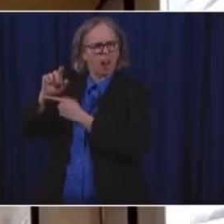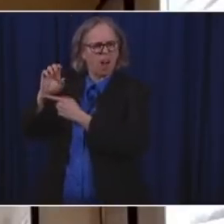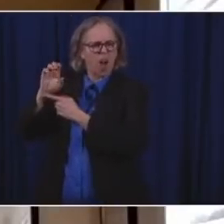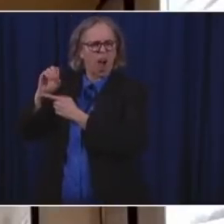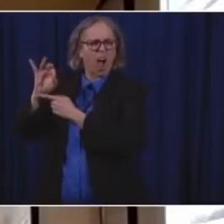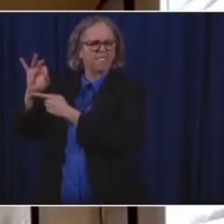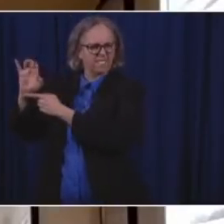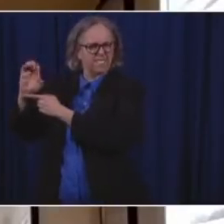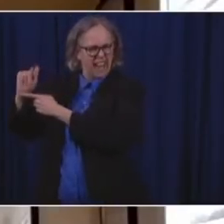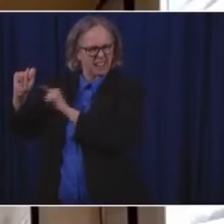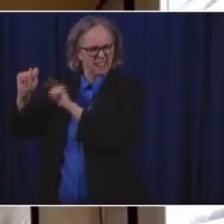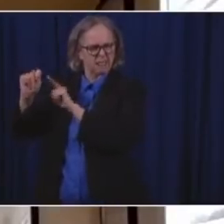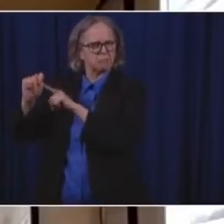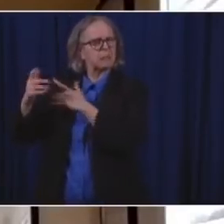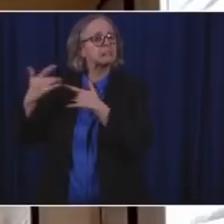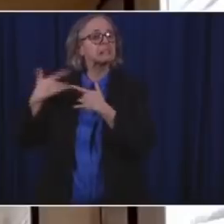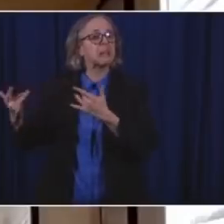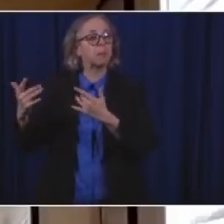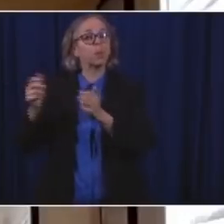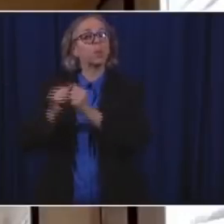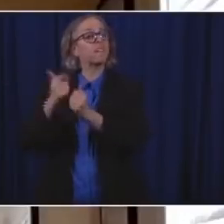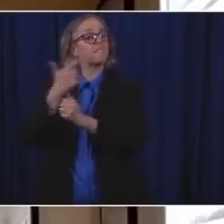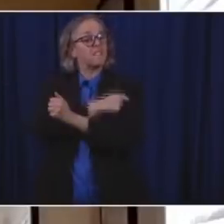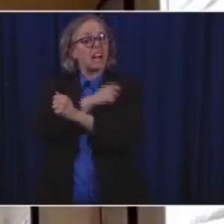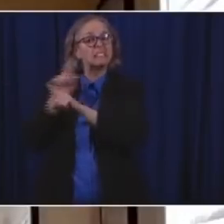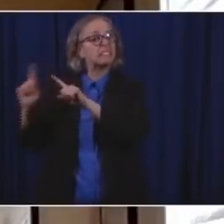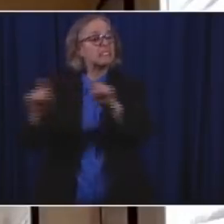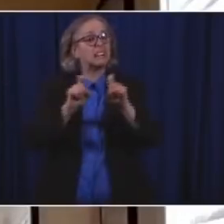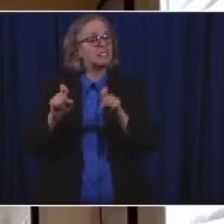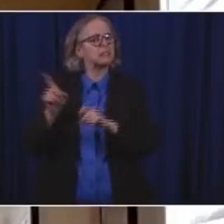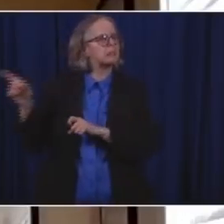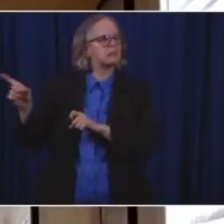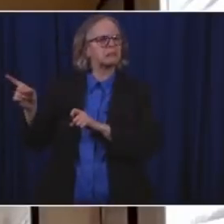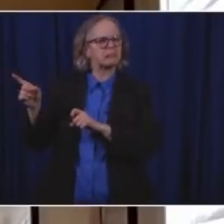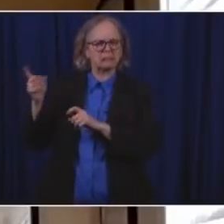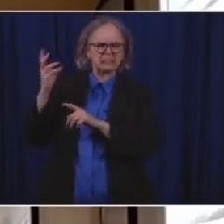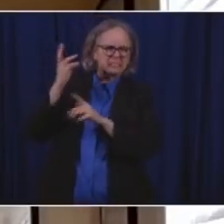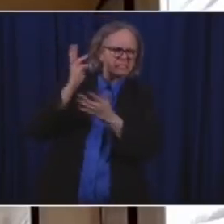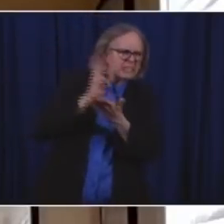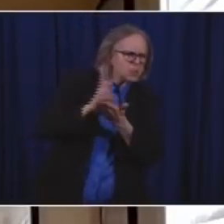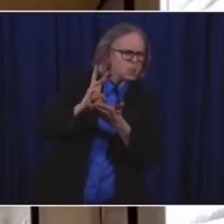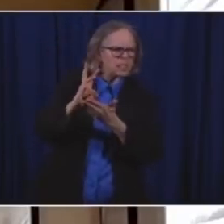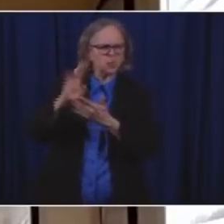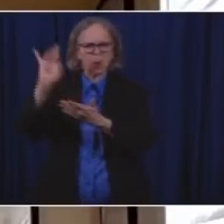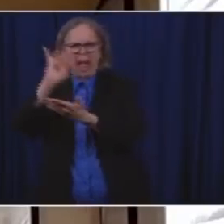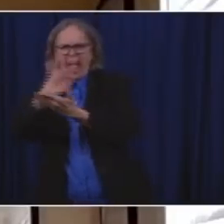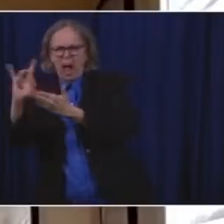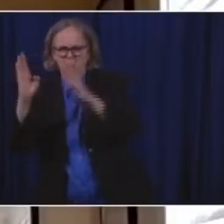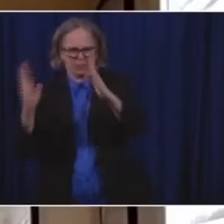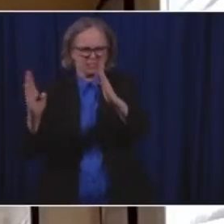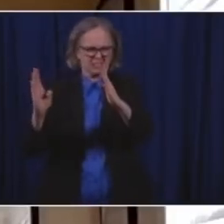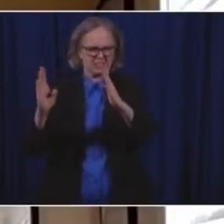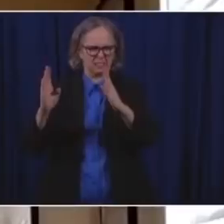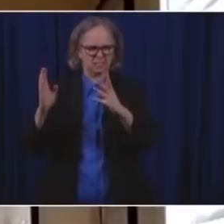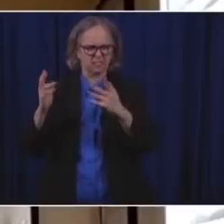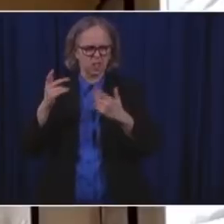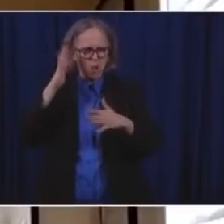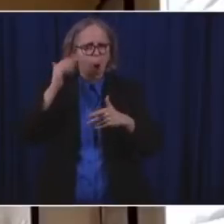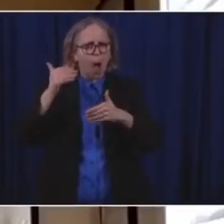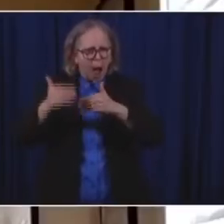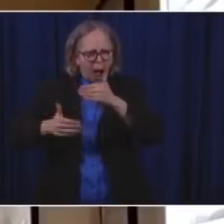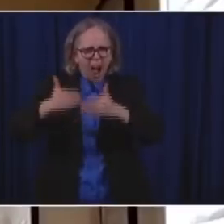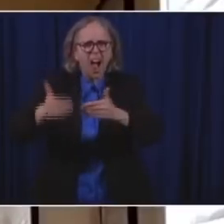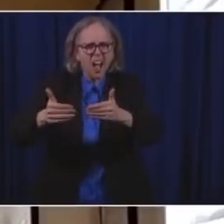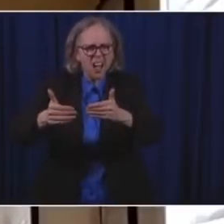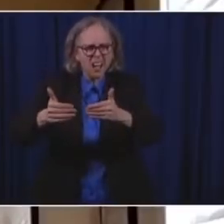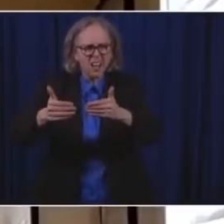almost always see within the 6 to 8 weeks after that vaccine has been received any of the